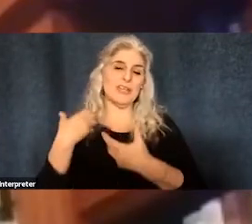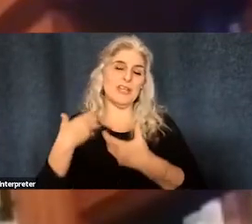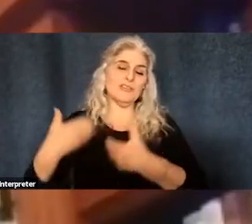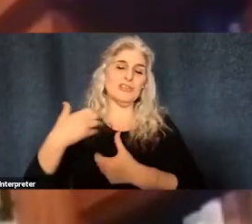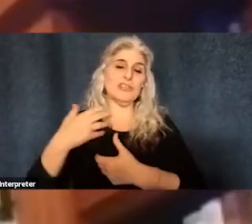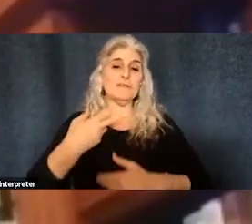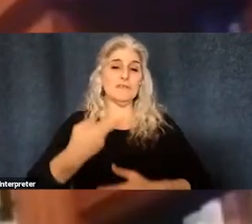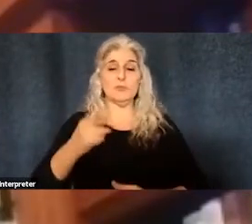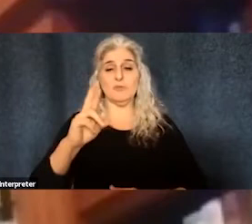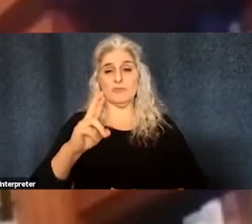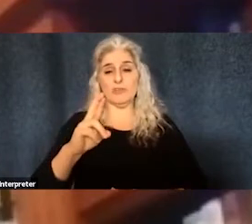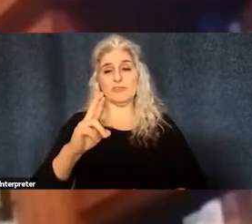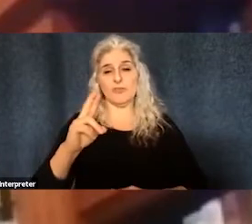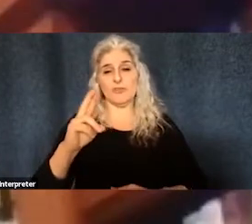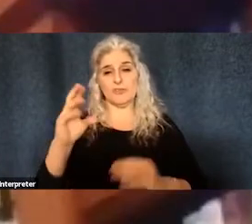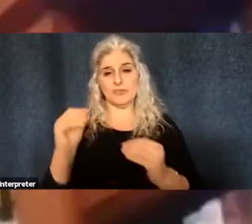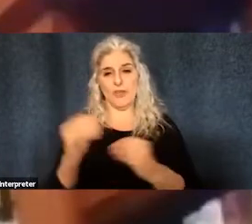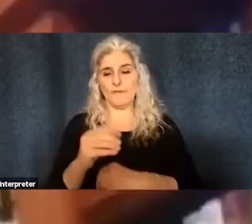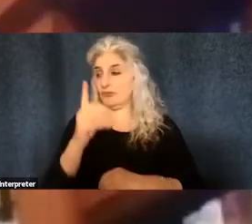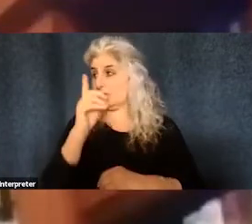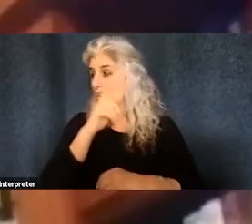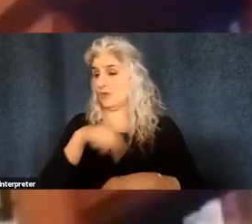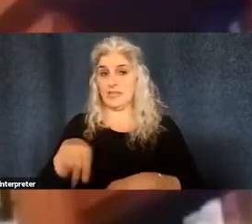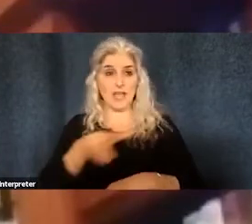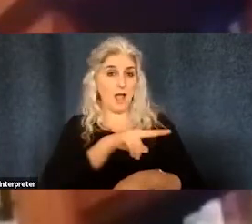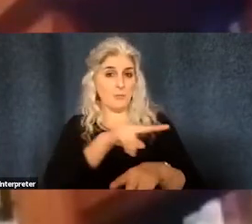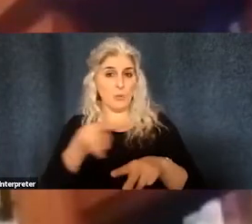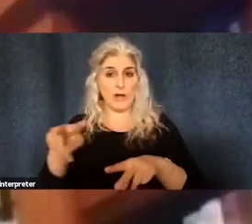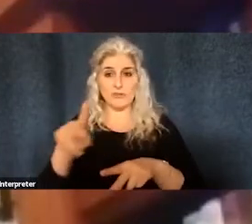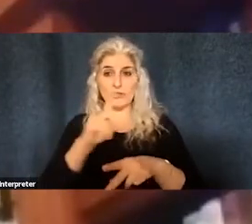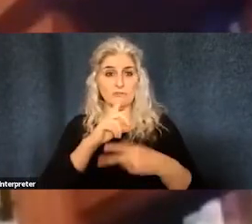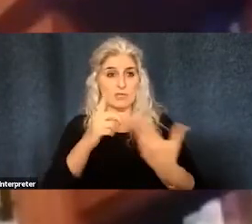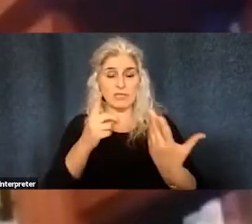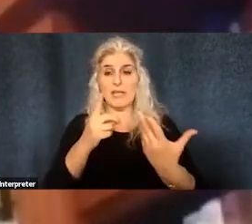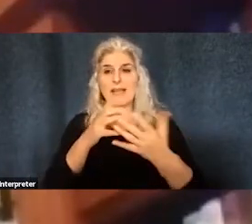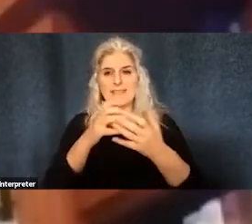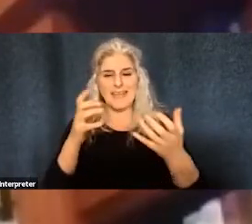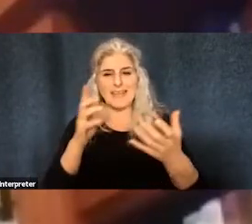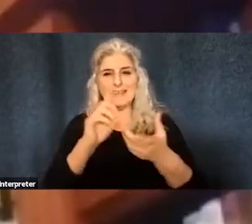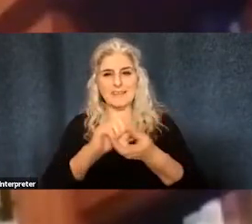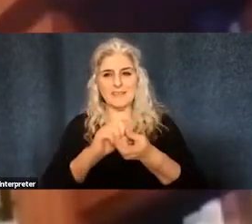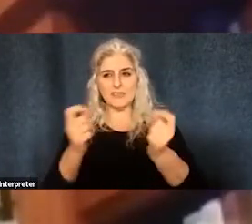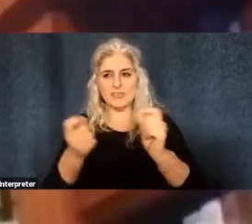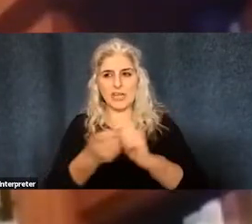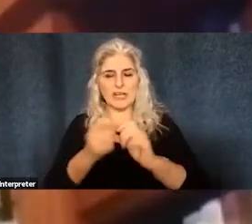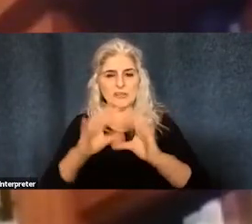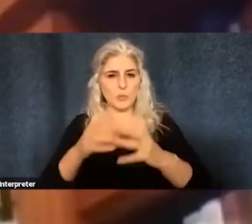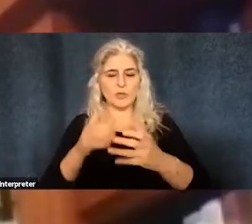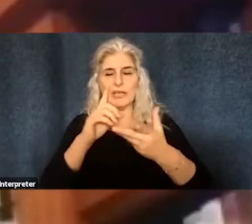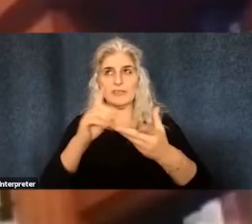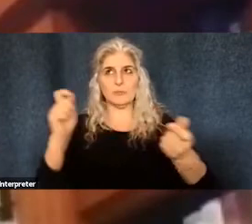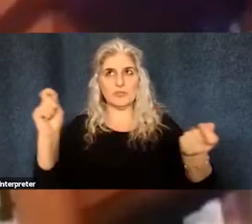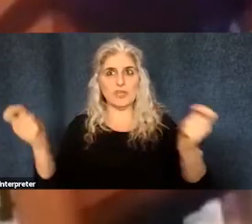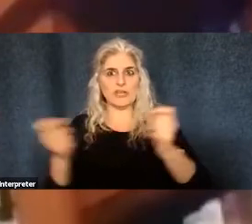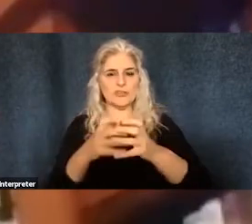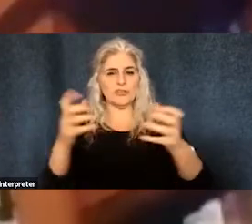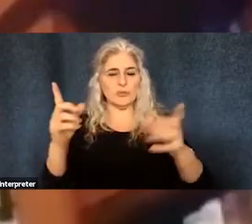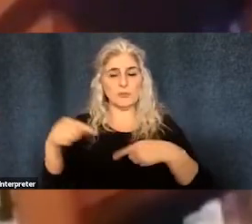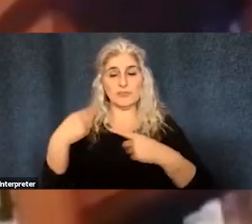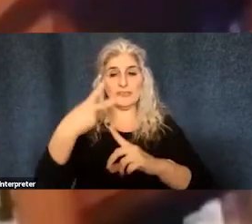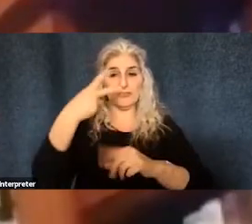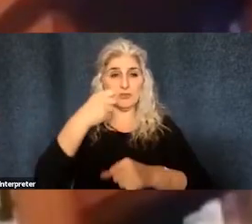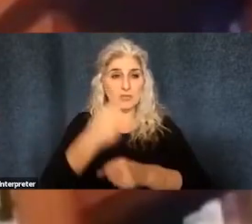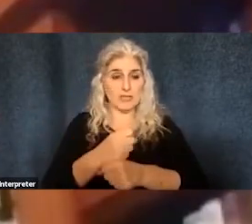SHRO role has just been under such pressure over the last 2 years, from going